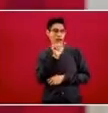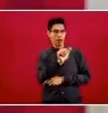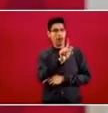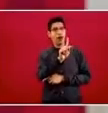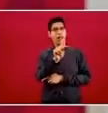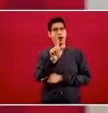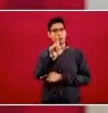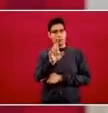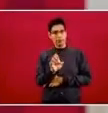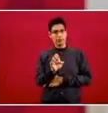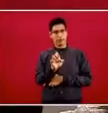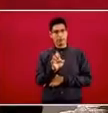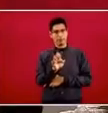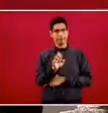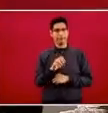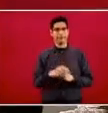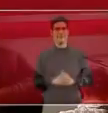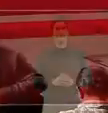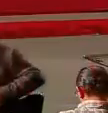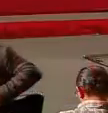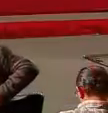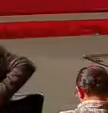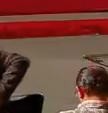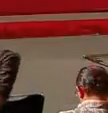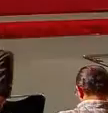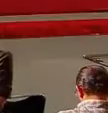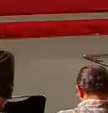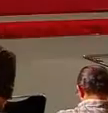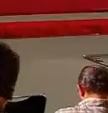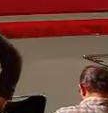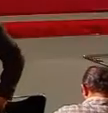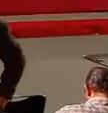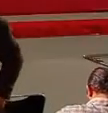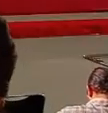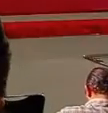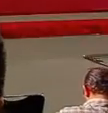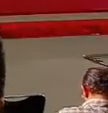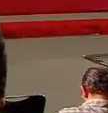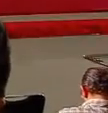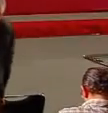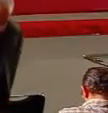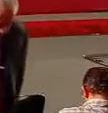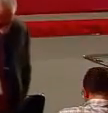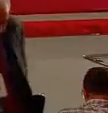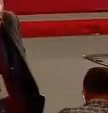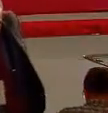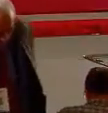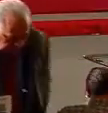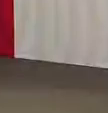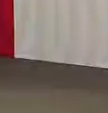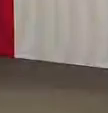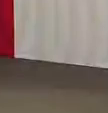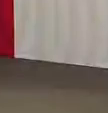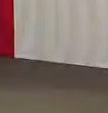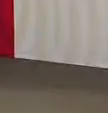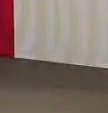download it for Android devices right now, and in a few days it will be ready to be downloaded in Apple devices as